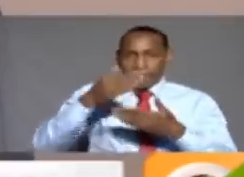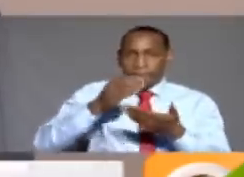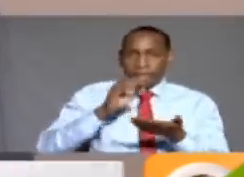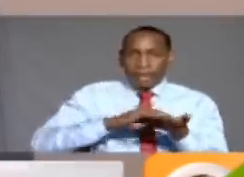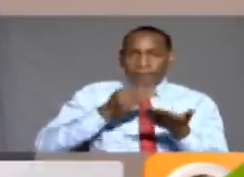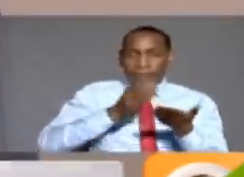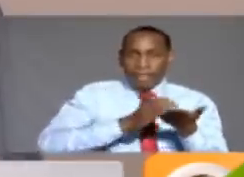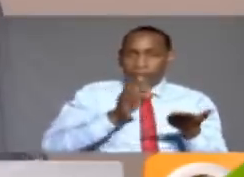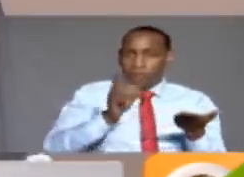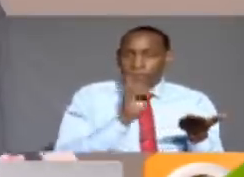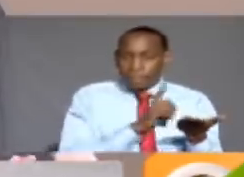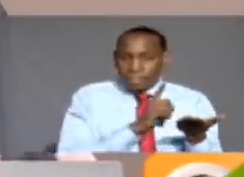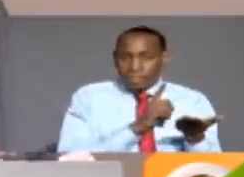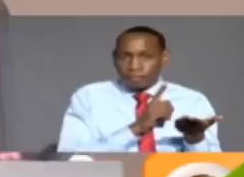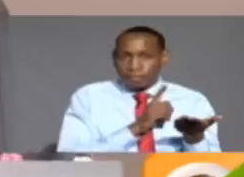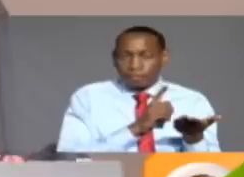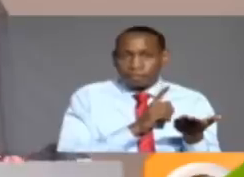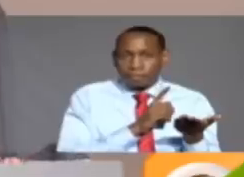funds.